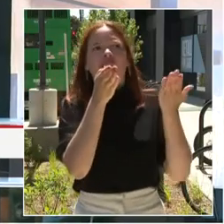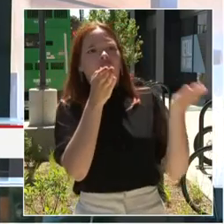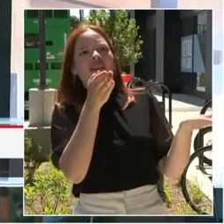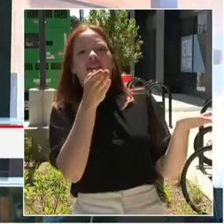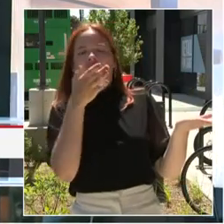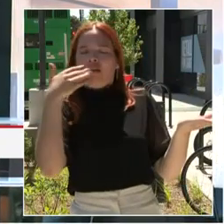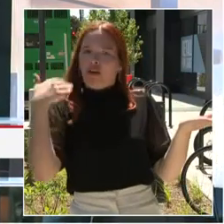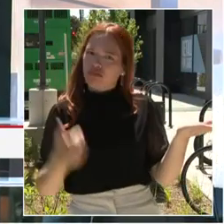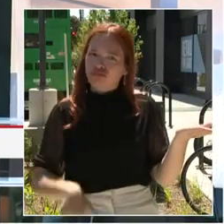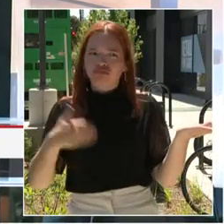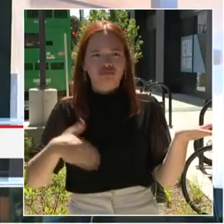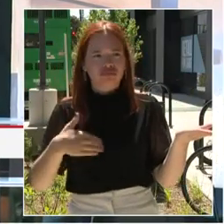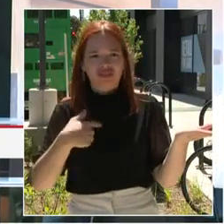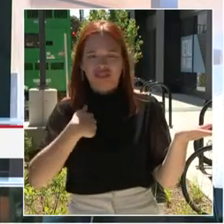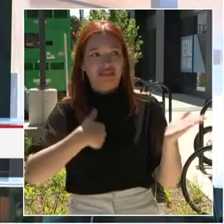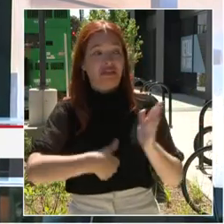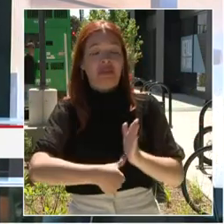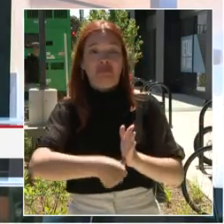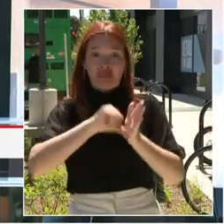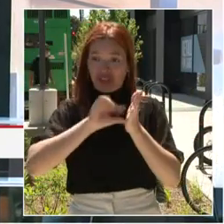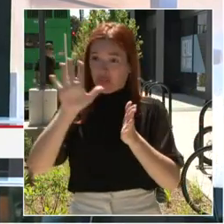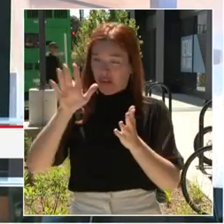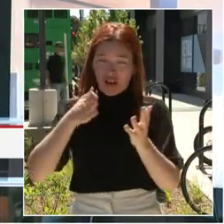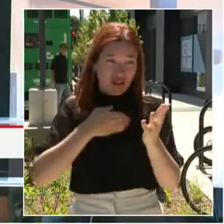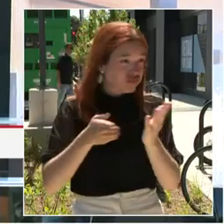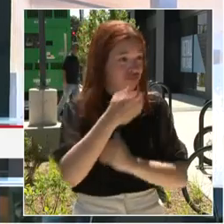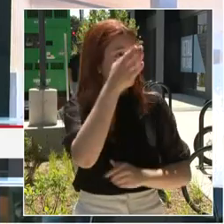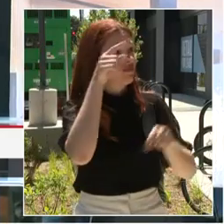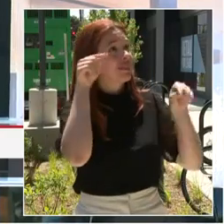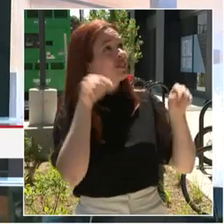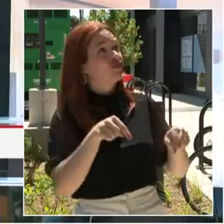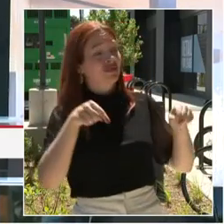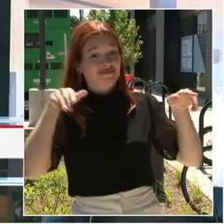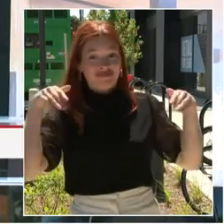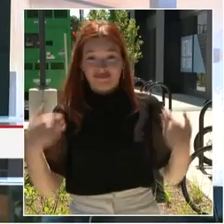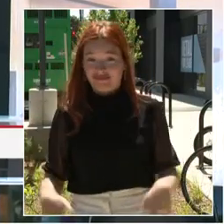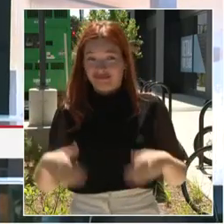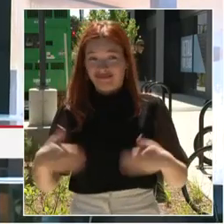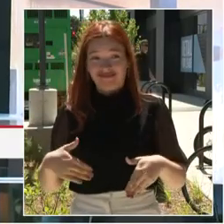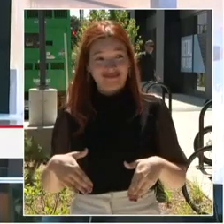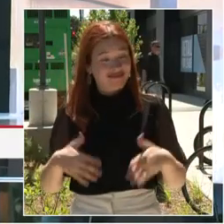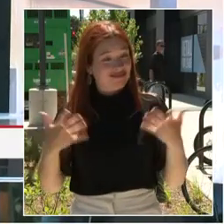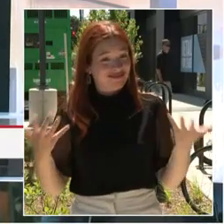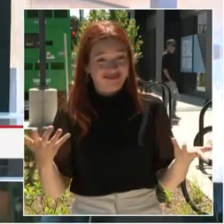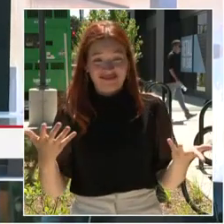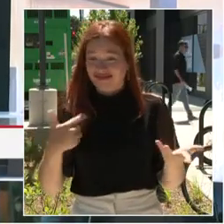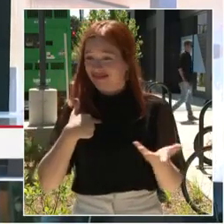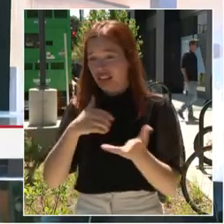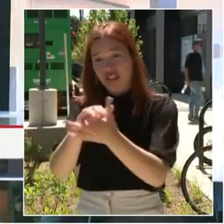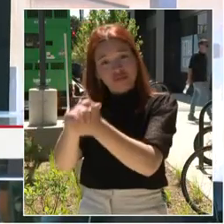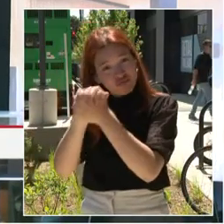remarkable. So you guys deserve my kudos.